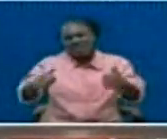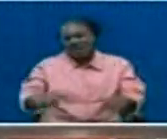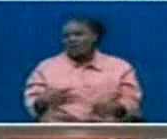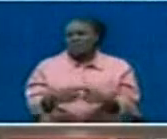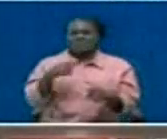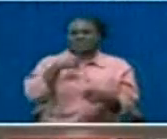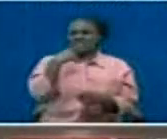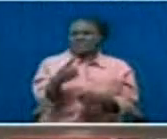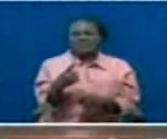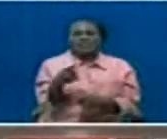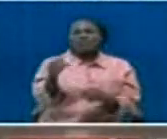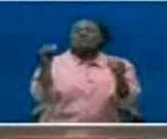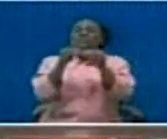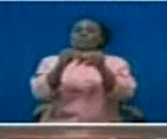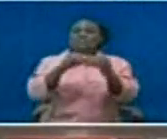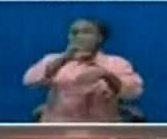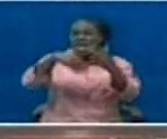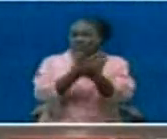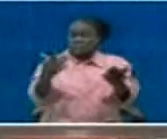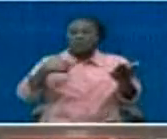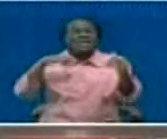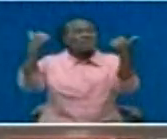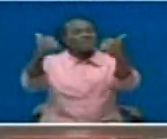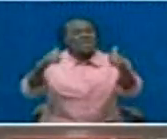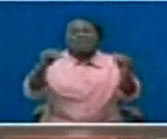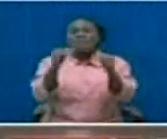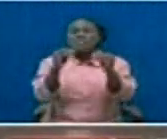like Jeff because you've met everybody. Me, I've never even met him.